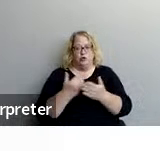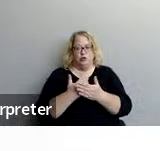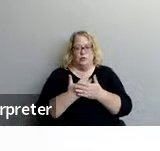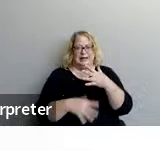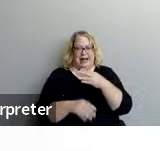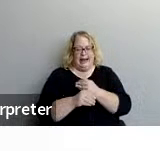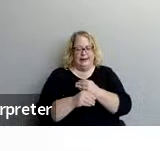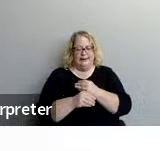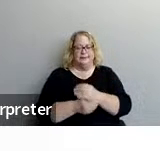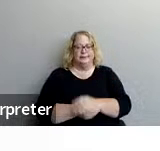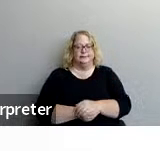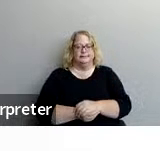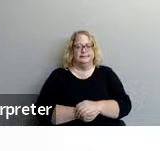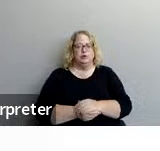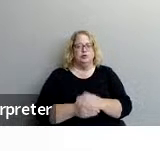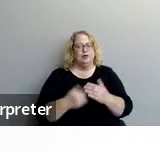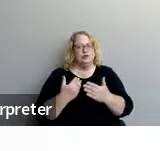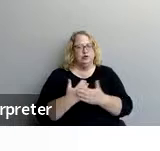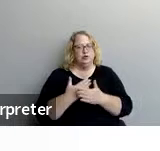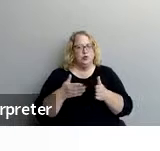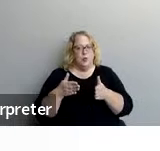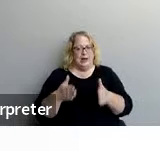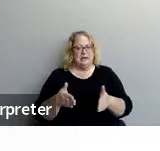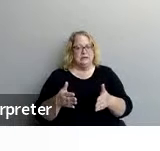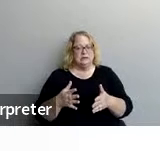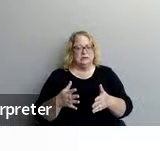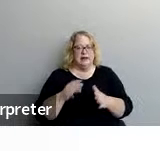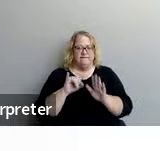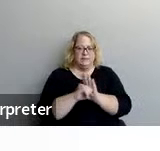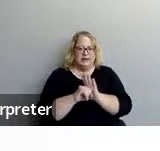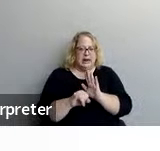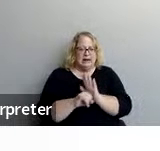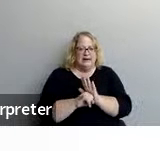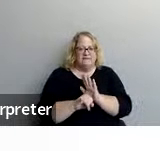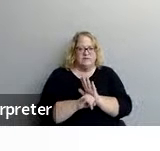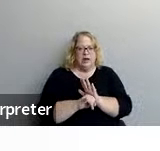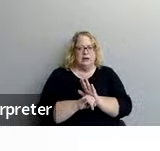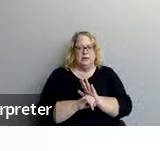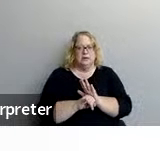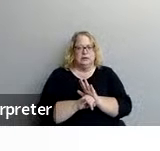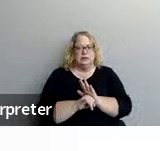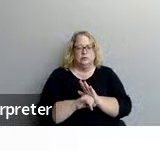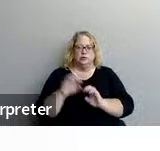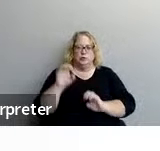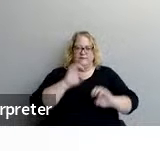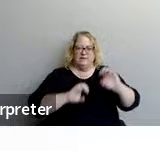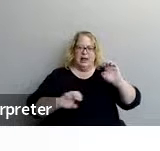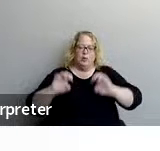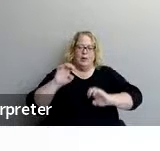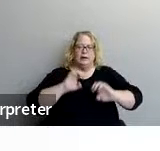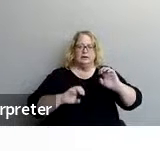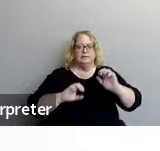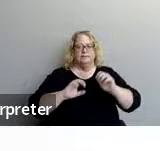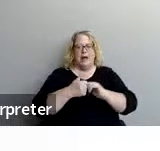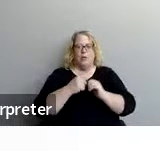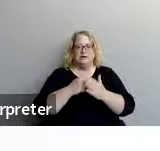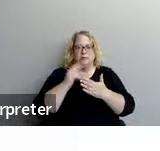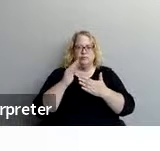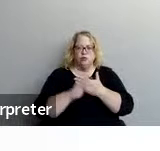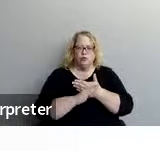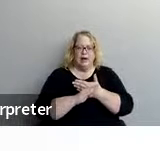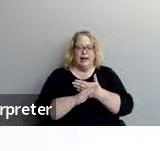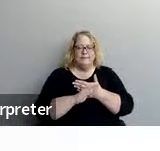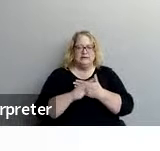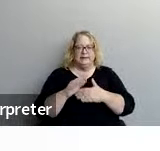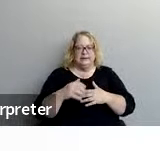newly added to the report. So there are some new ways that have been identified to evaluate the extent to which this program is